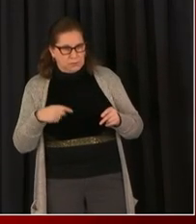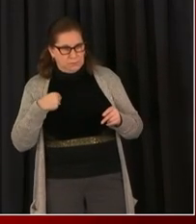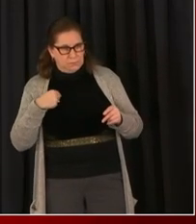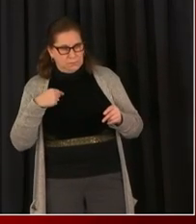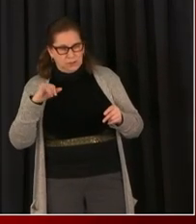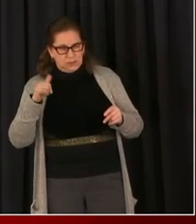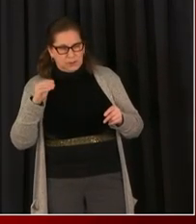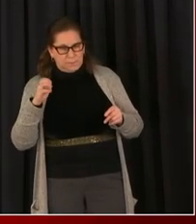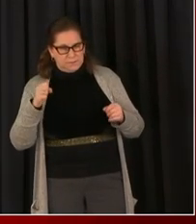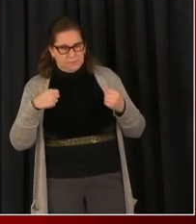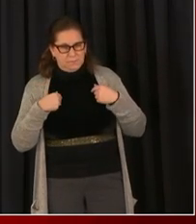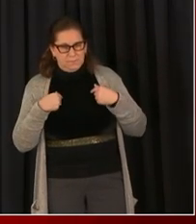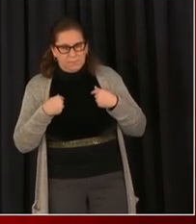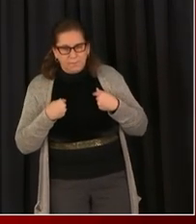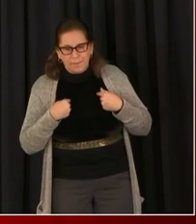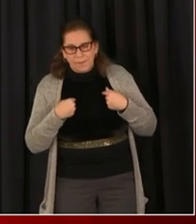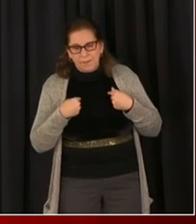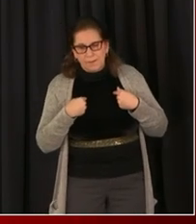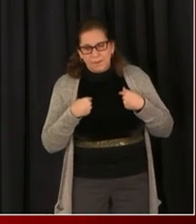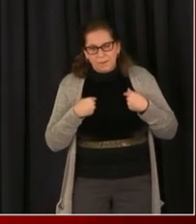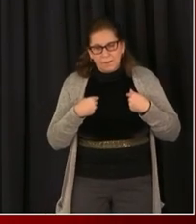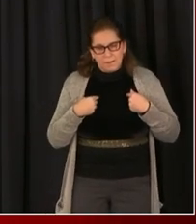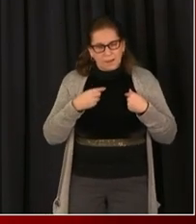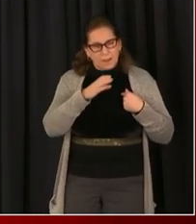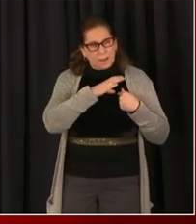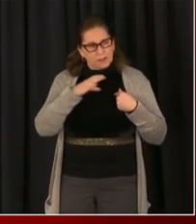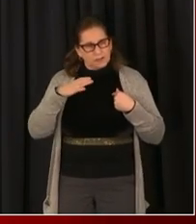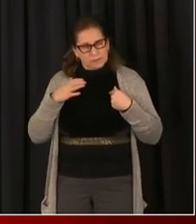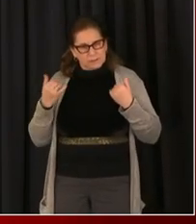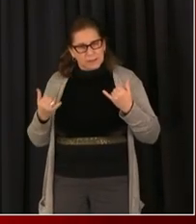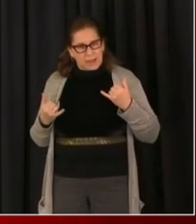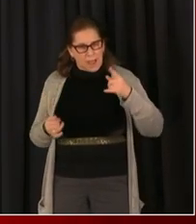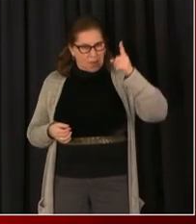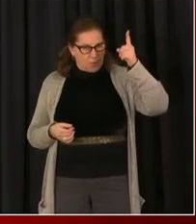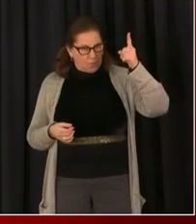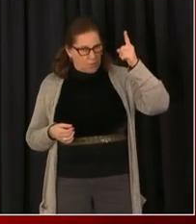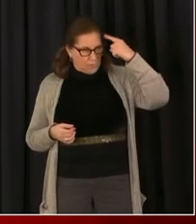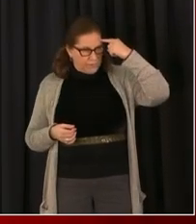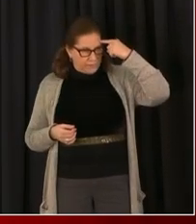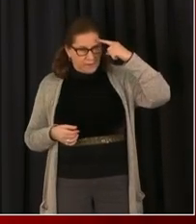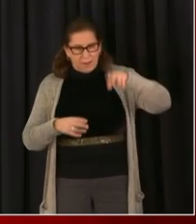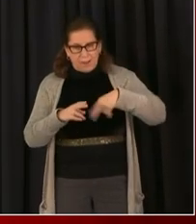round of stimulus, have you and your administration worked